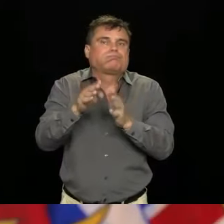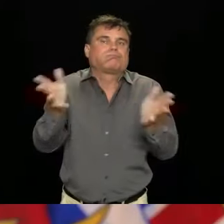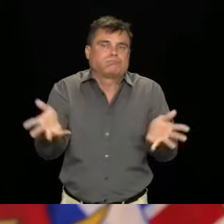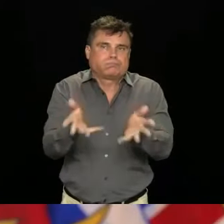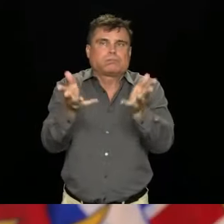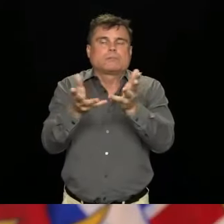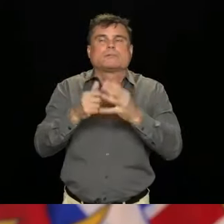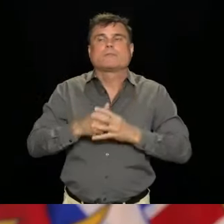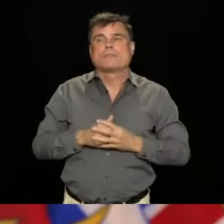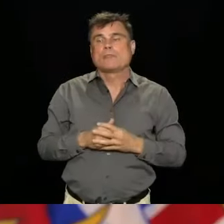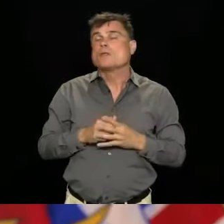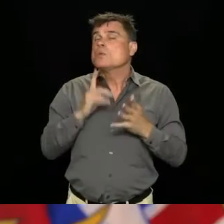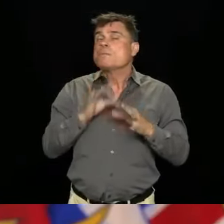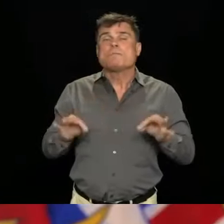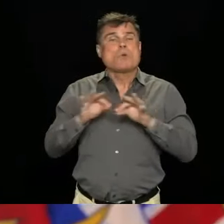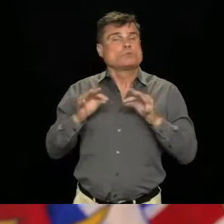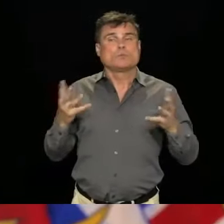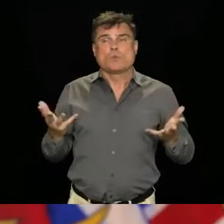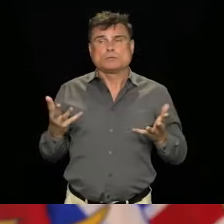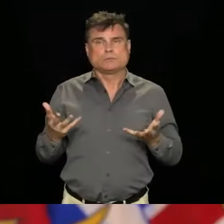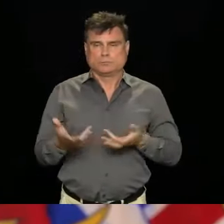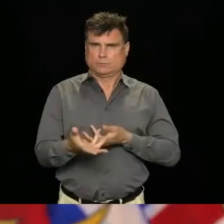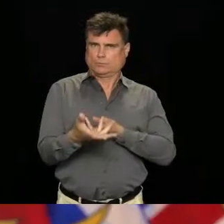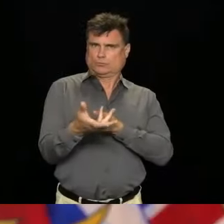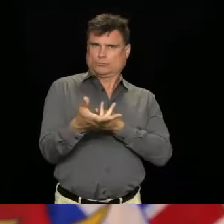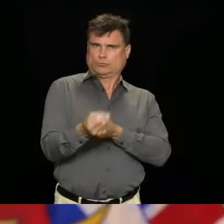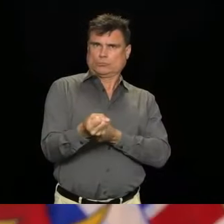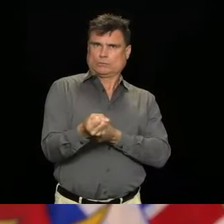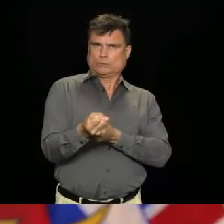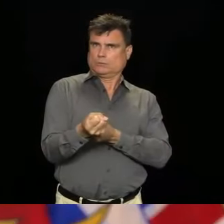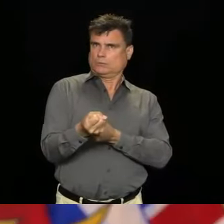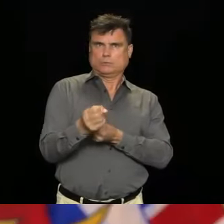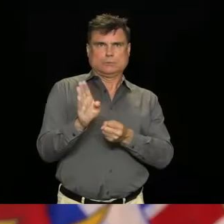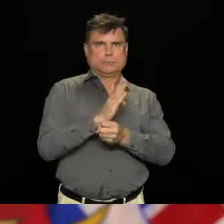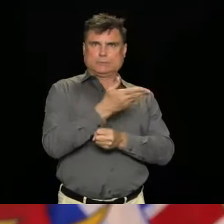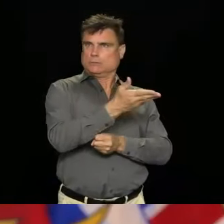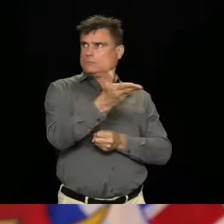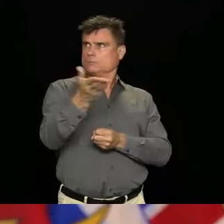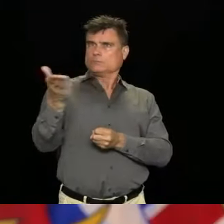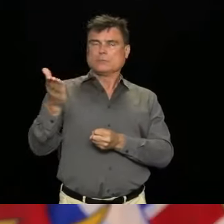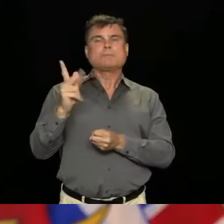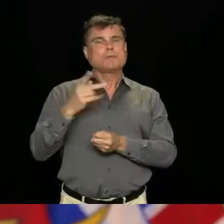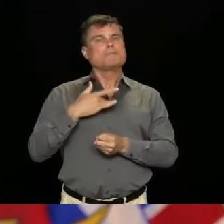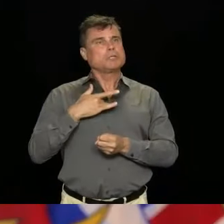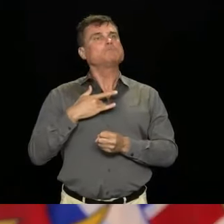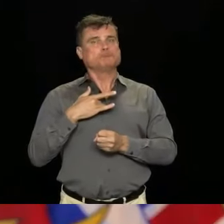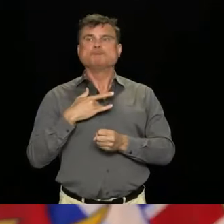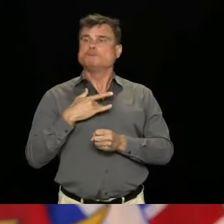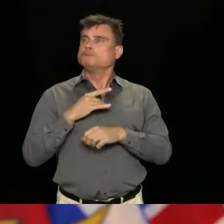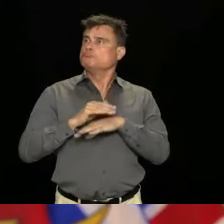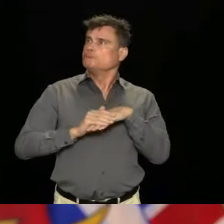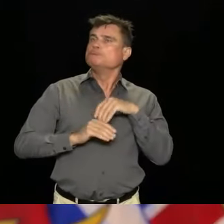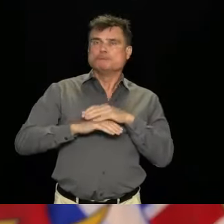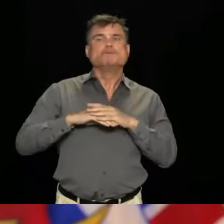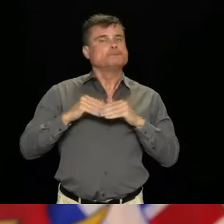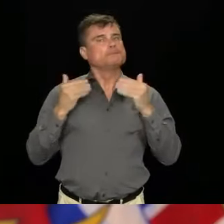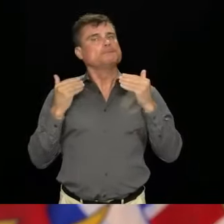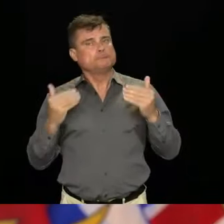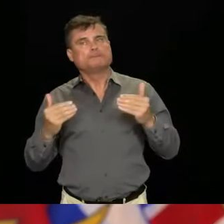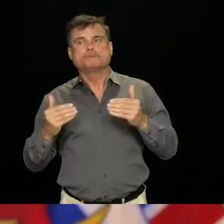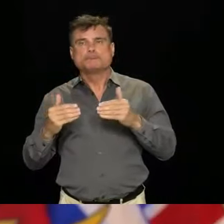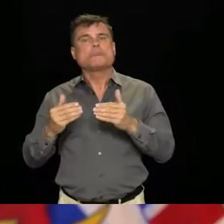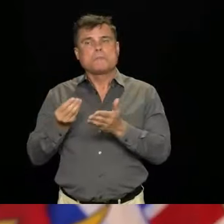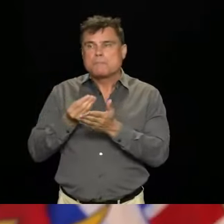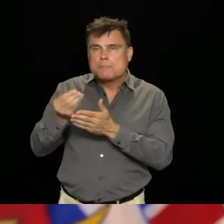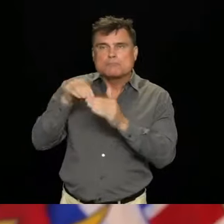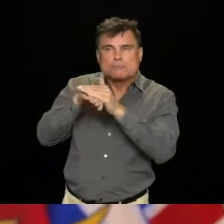building up British Columbians' confidence that they can go out in their community, that they can shop once again, that they can head to restaurants, that they can get their hair